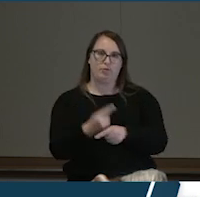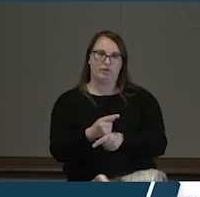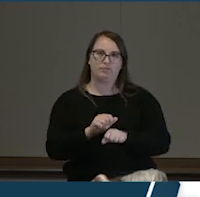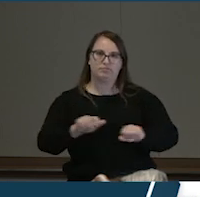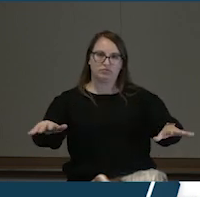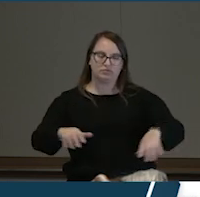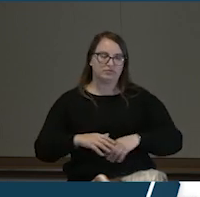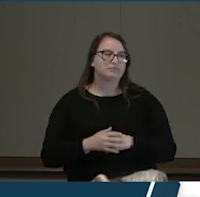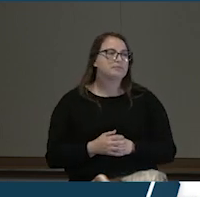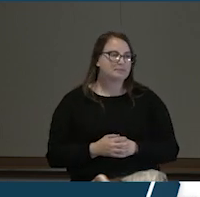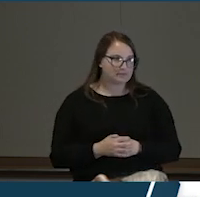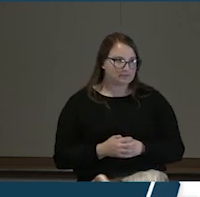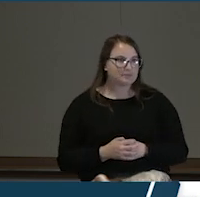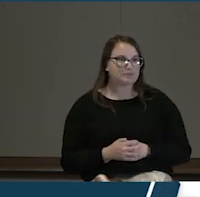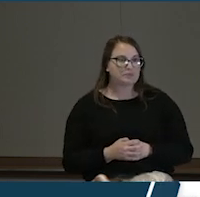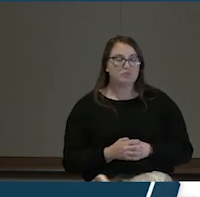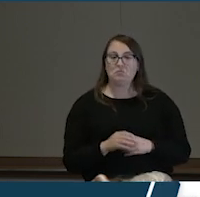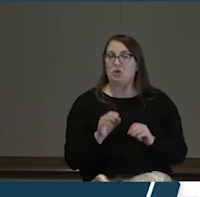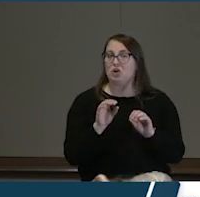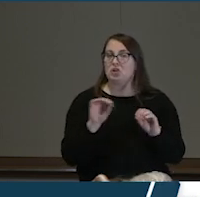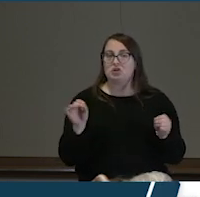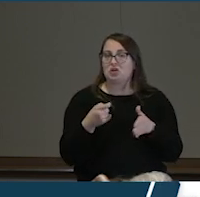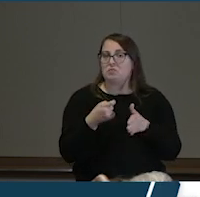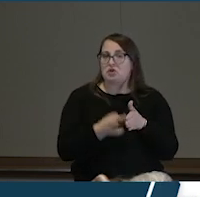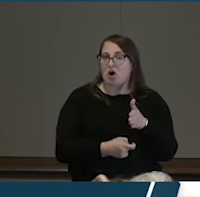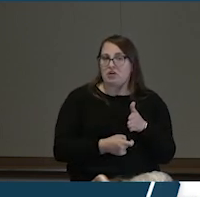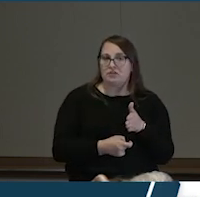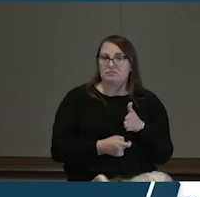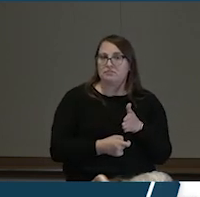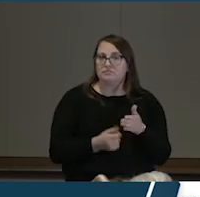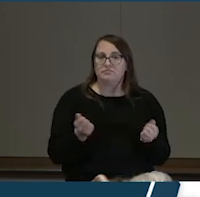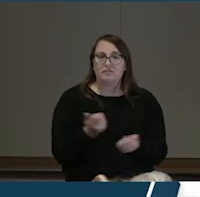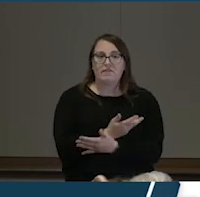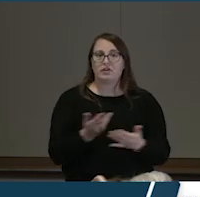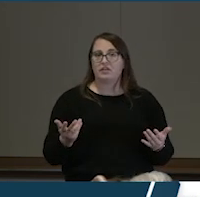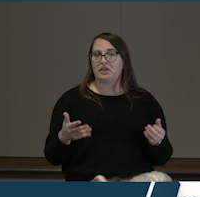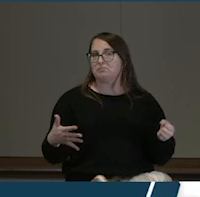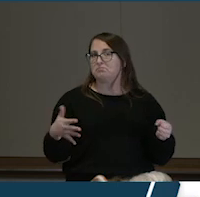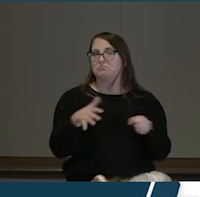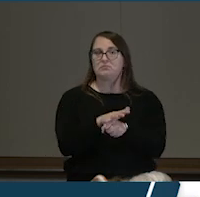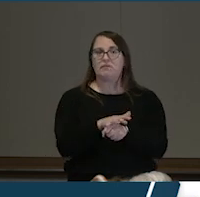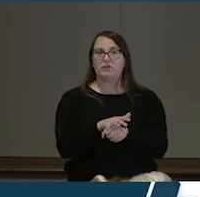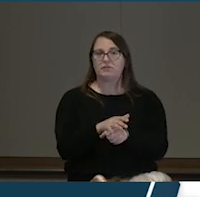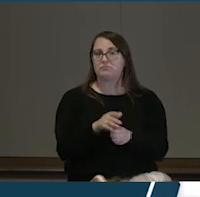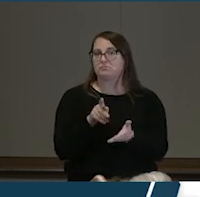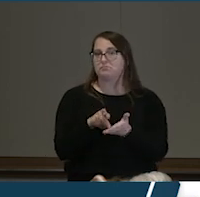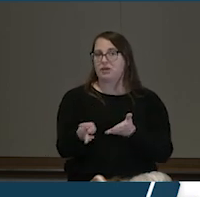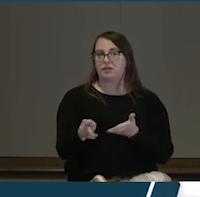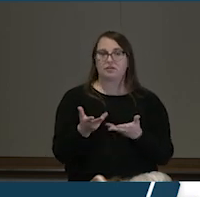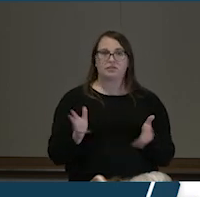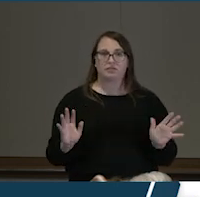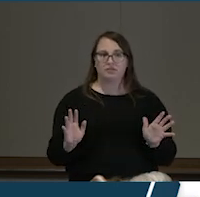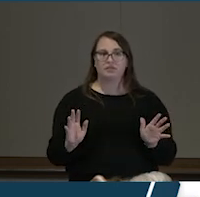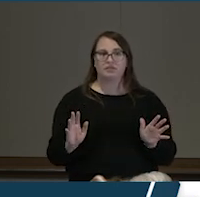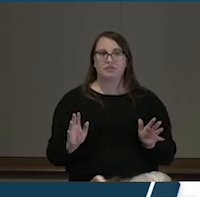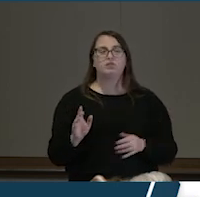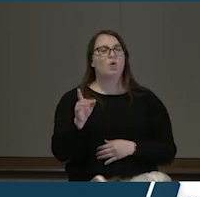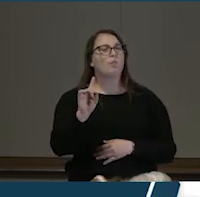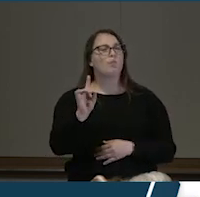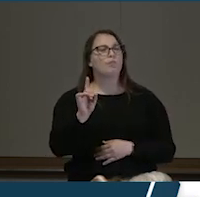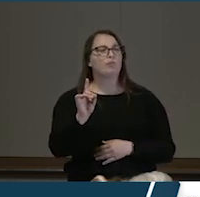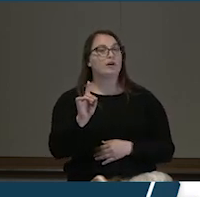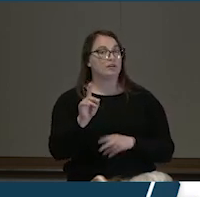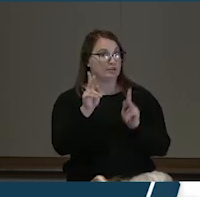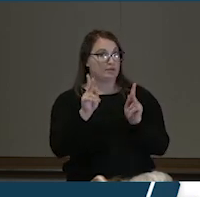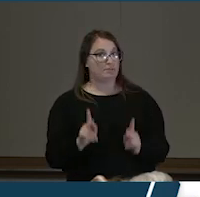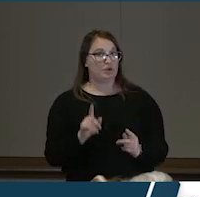that on there. There's no charge to participate. Everything's covered. There's 6 sessions. All right, so where do we meet? Because it is in person. There